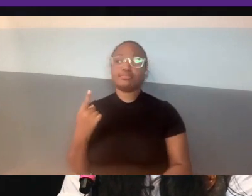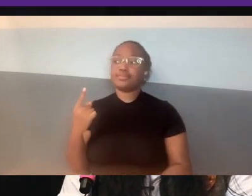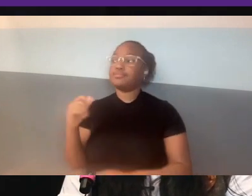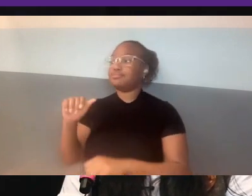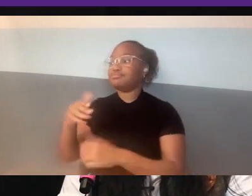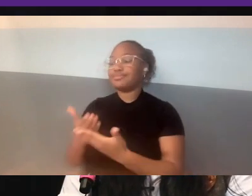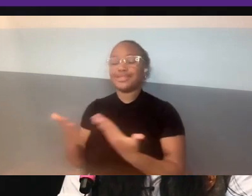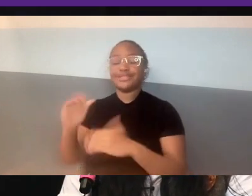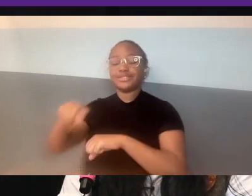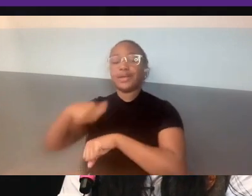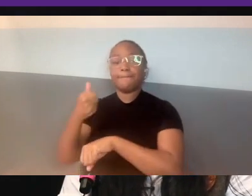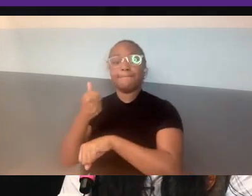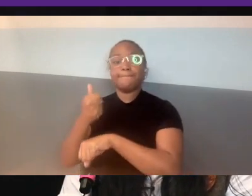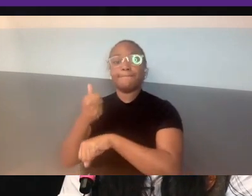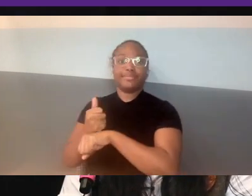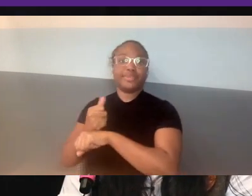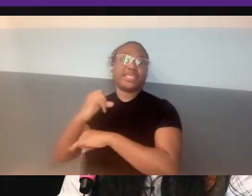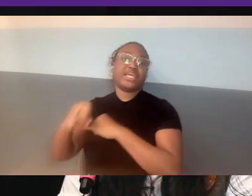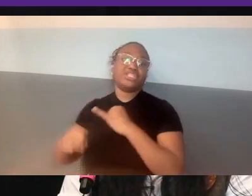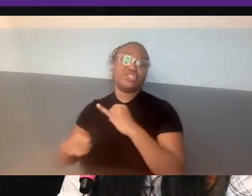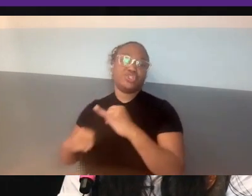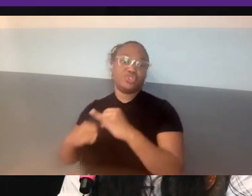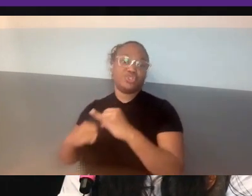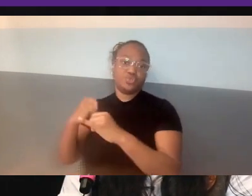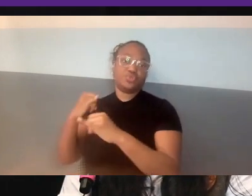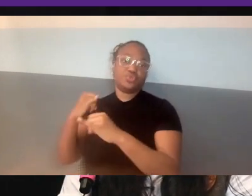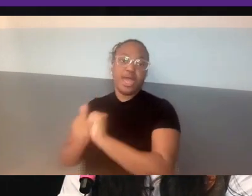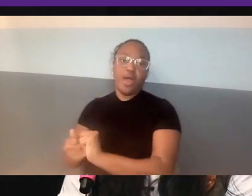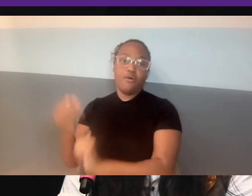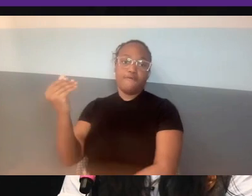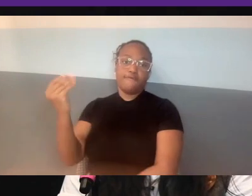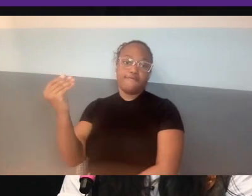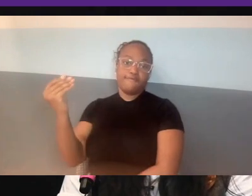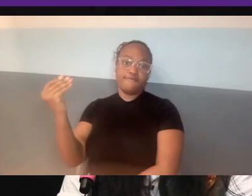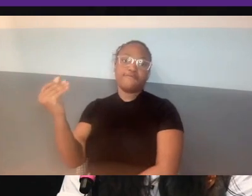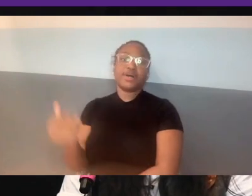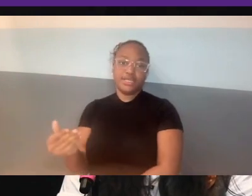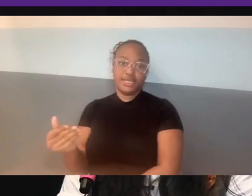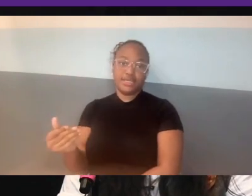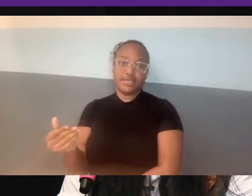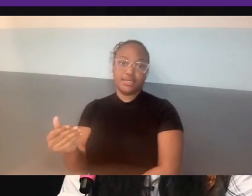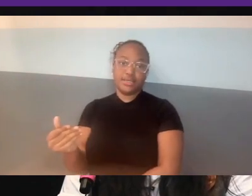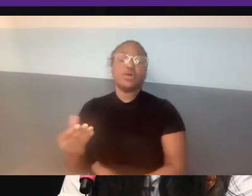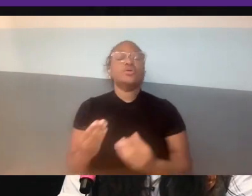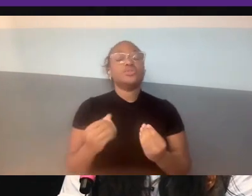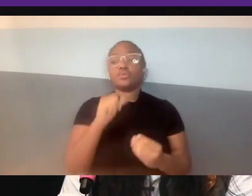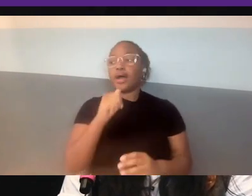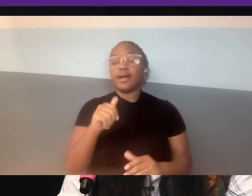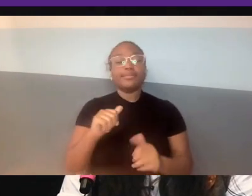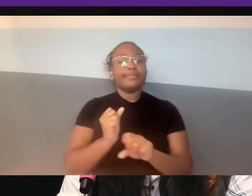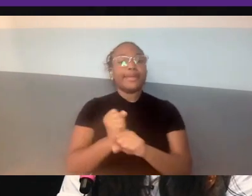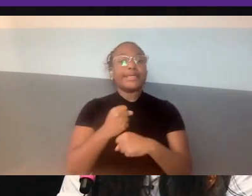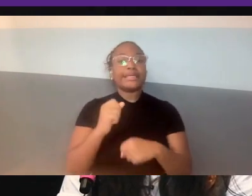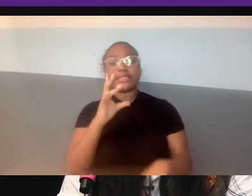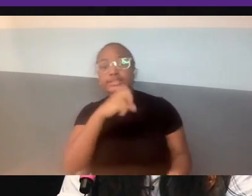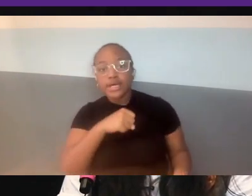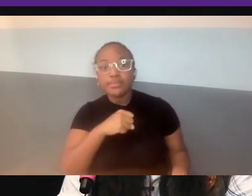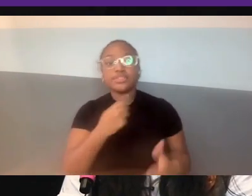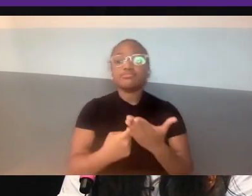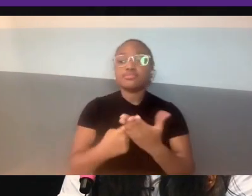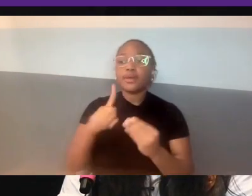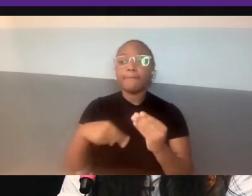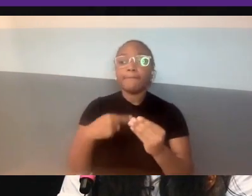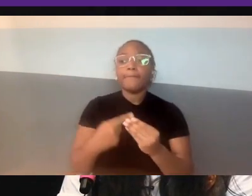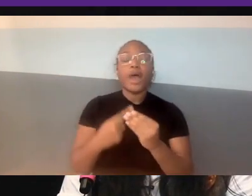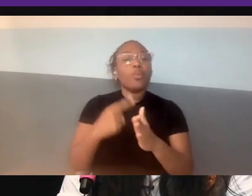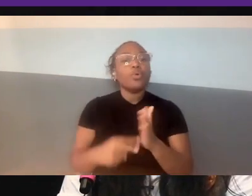think being creative and playful, not making assumptions and talking about your desires up front,